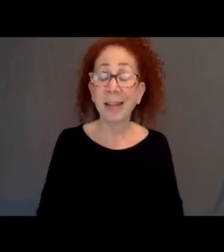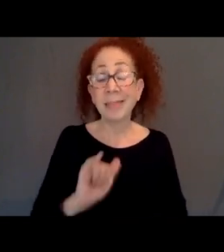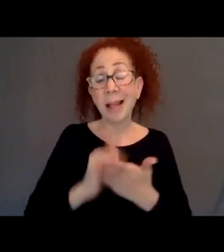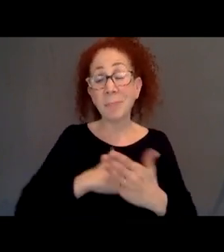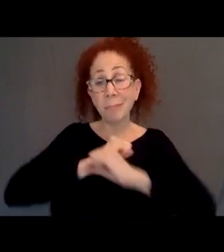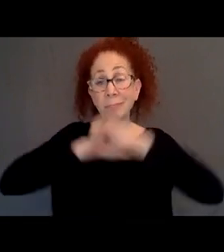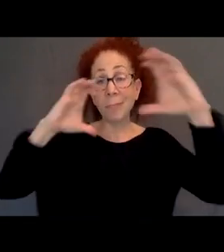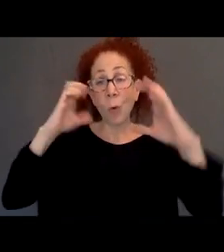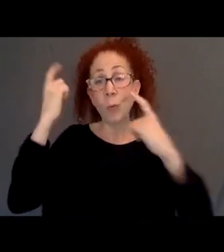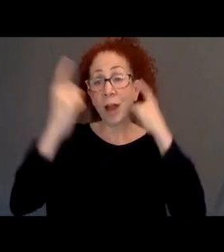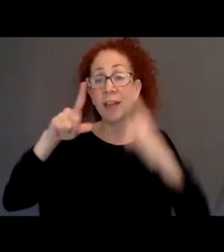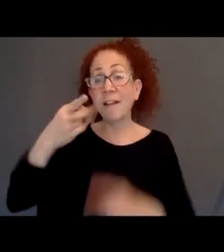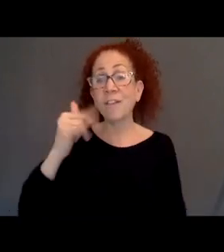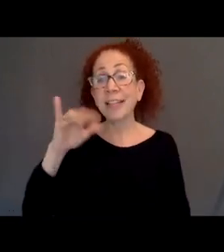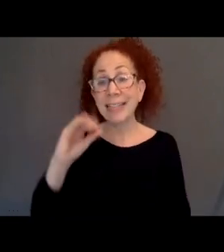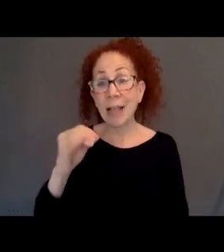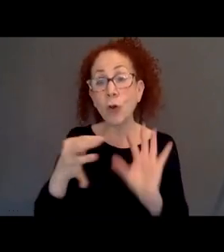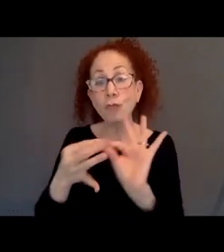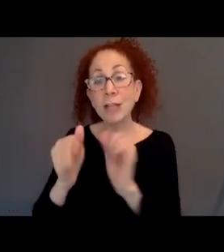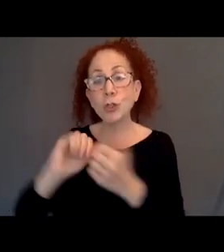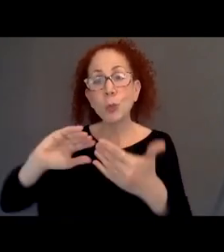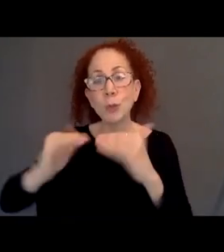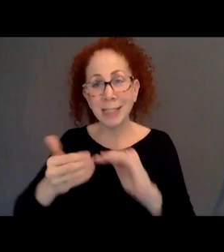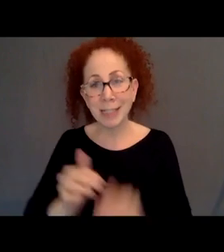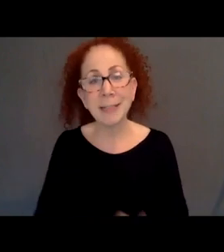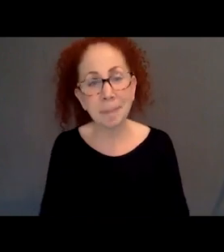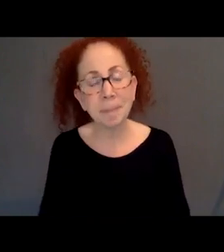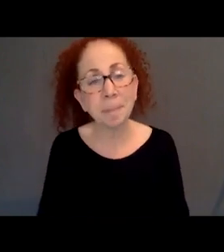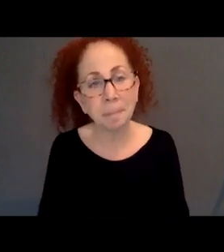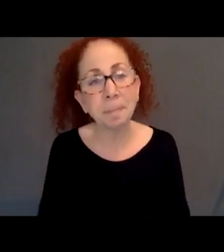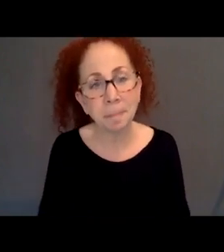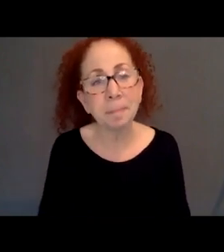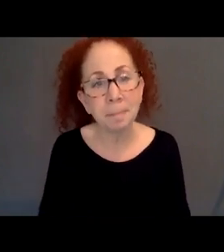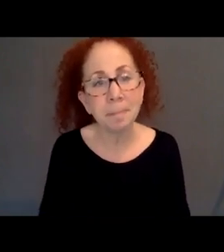when I think of Philadanco and this relationship to the city.